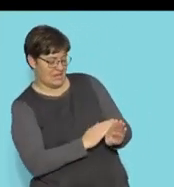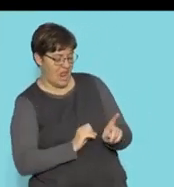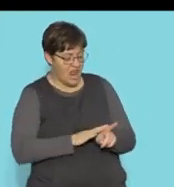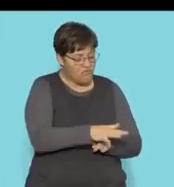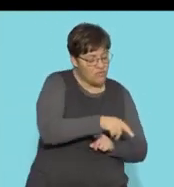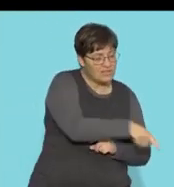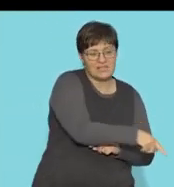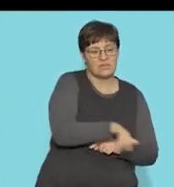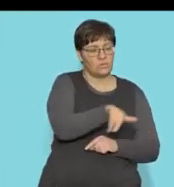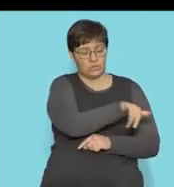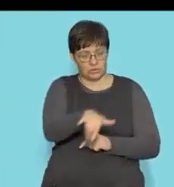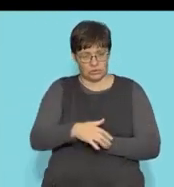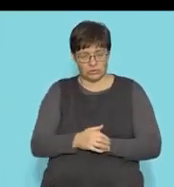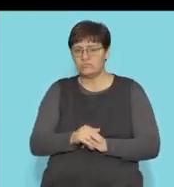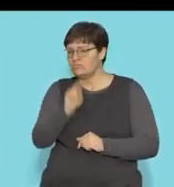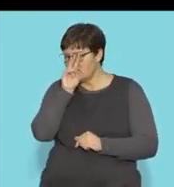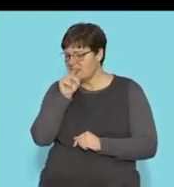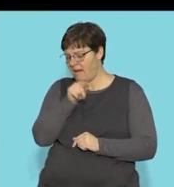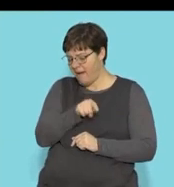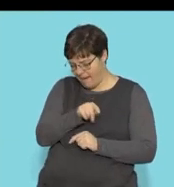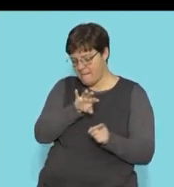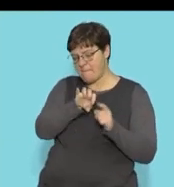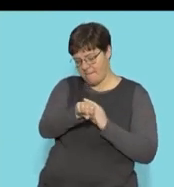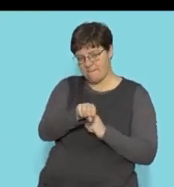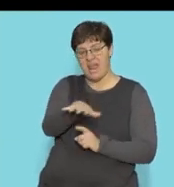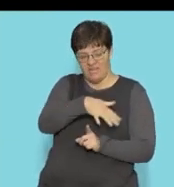resistance? Where are we seeing